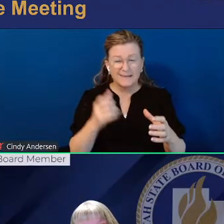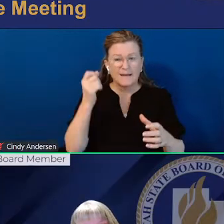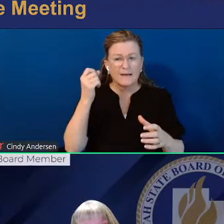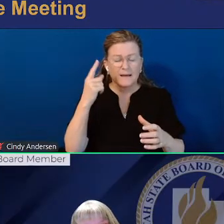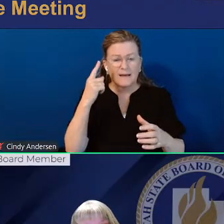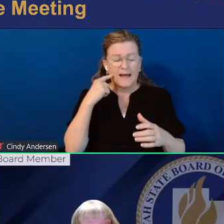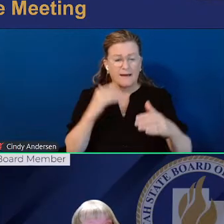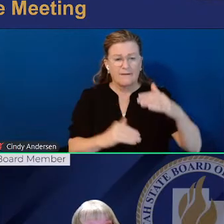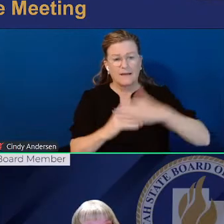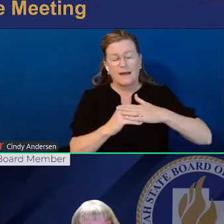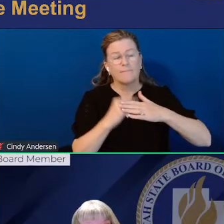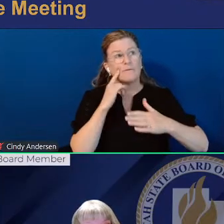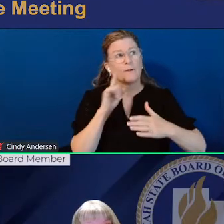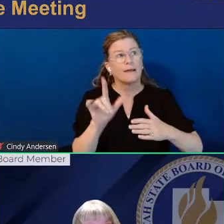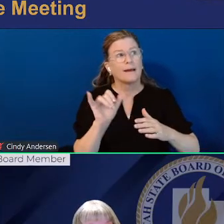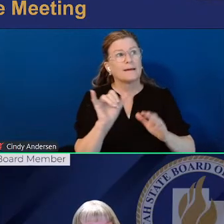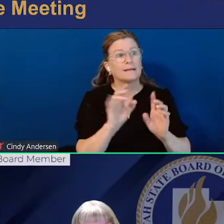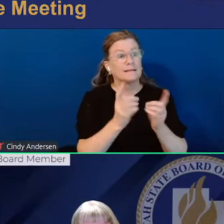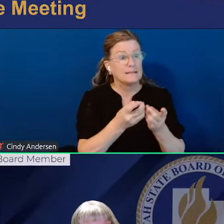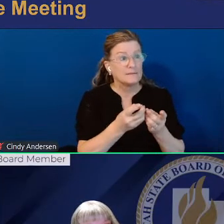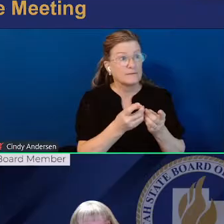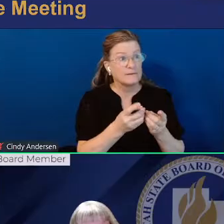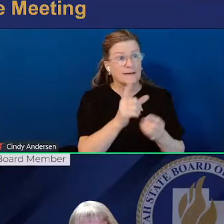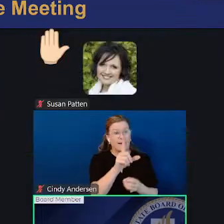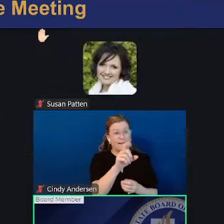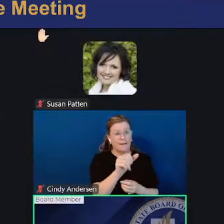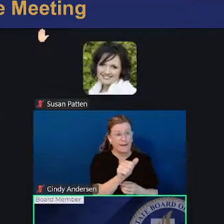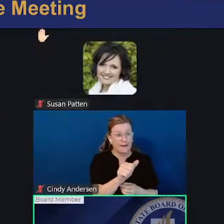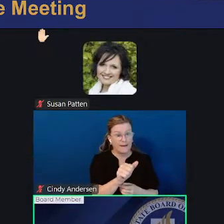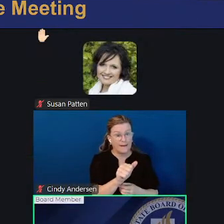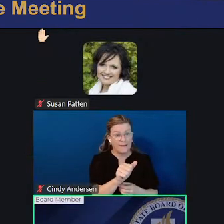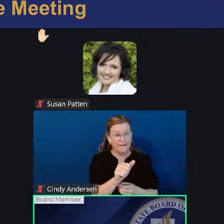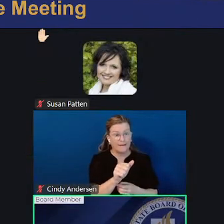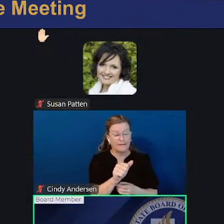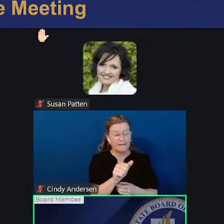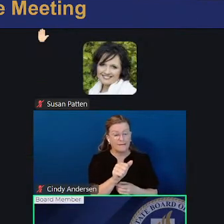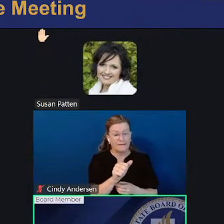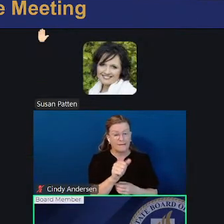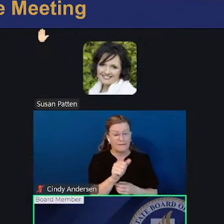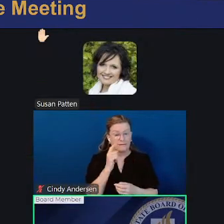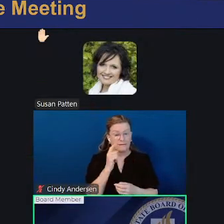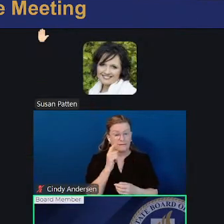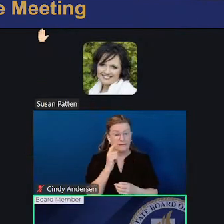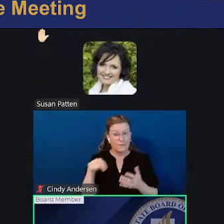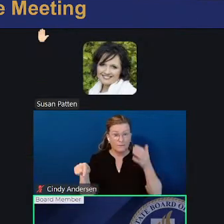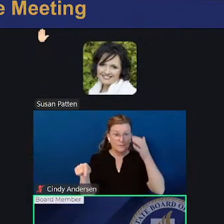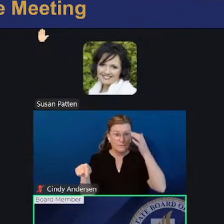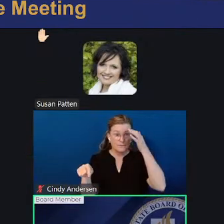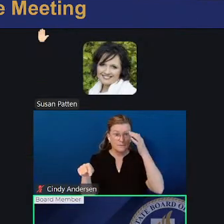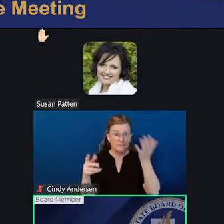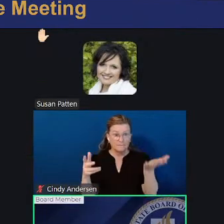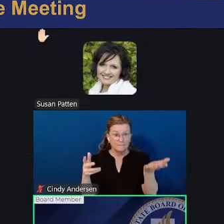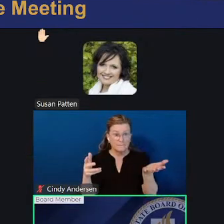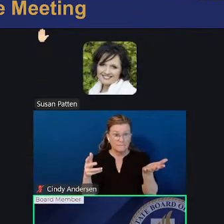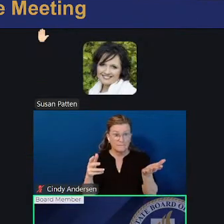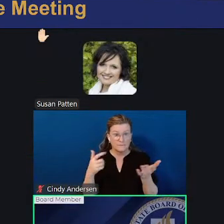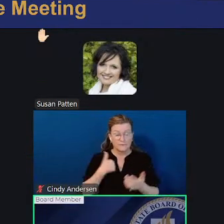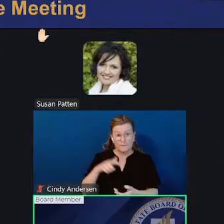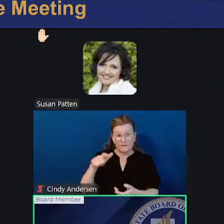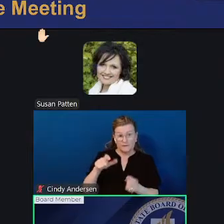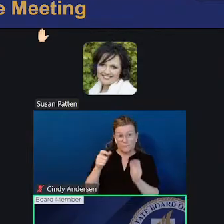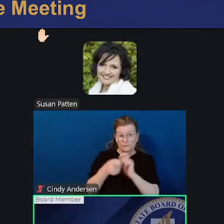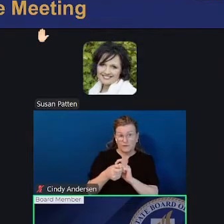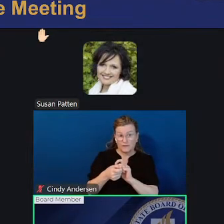for, say, a district or an LEA for these? Do we need to